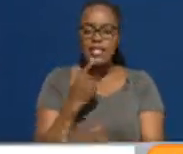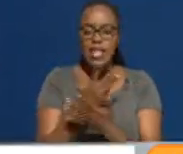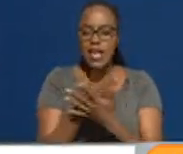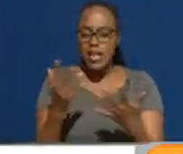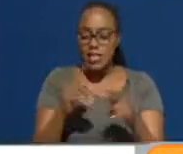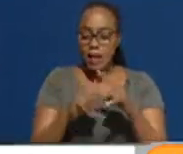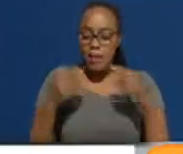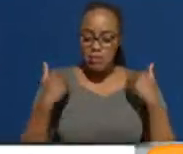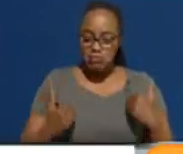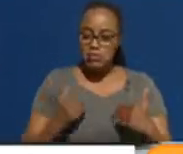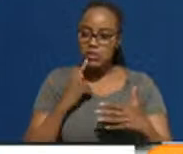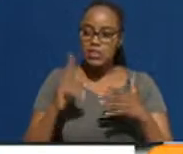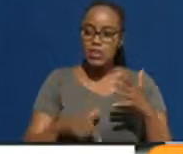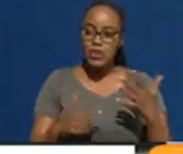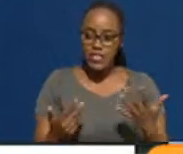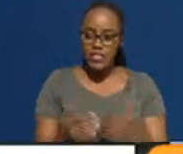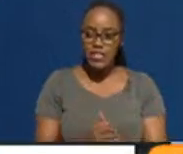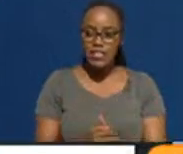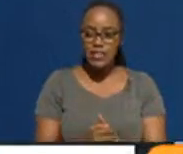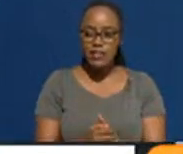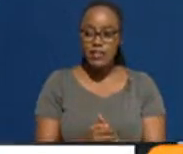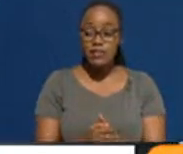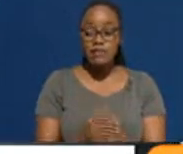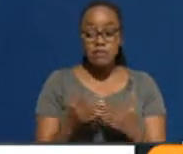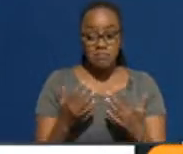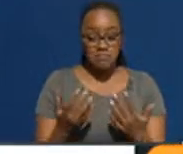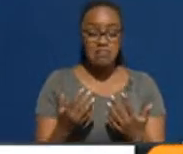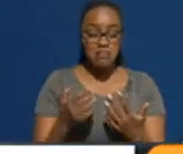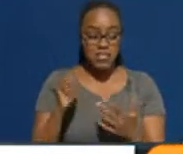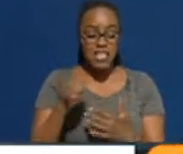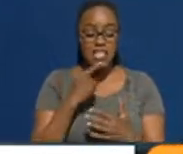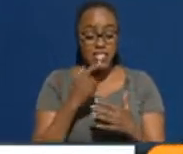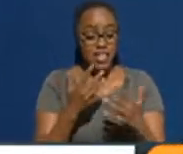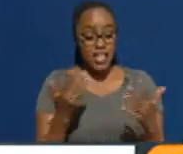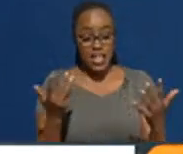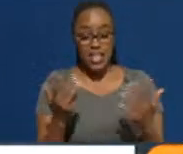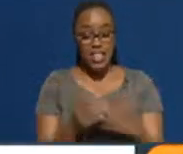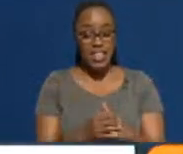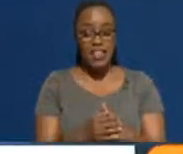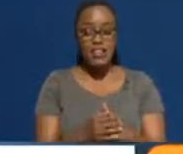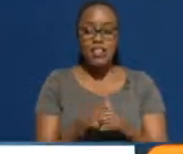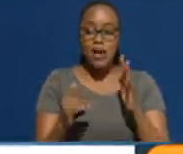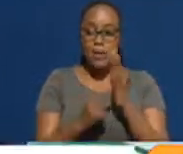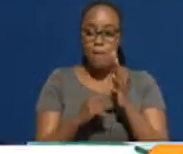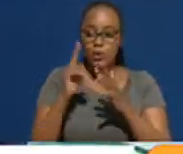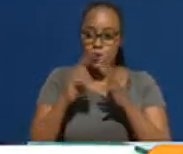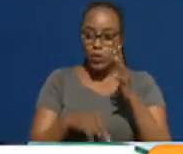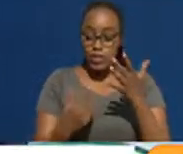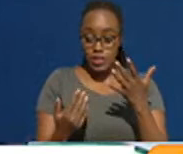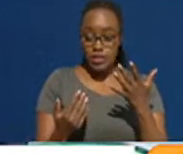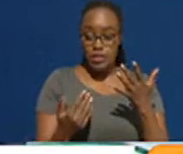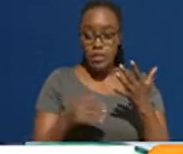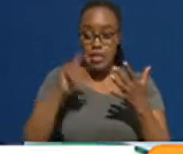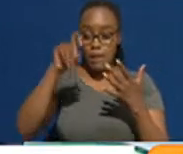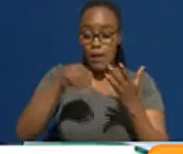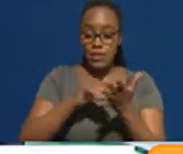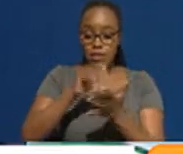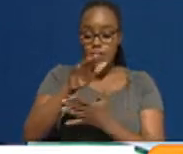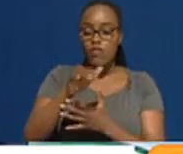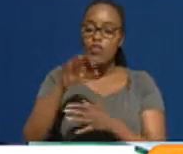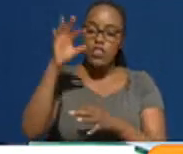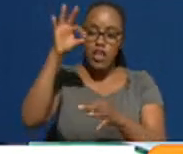world, but I'm saying, I mean, one let's is hear, let's hear the point. The point, and this point must go to the voter